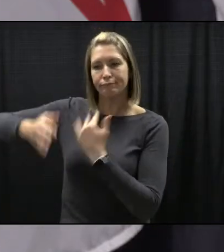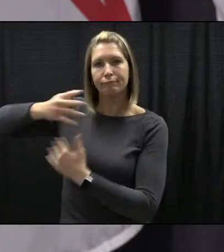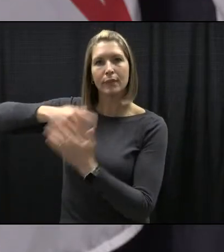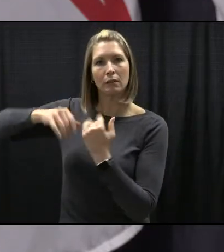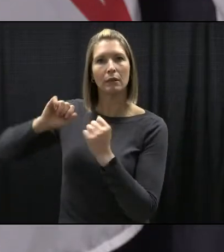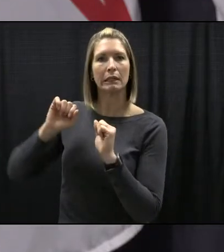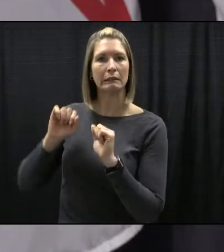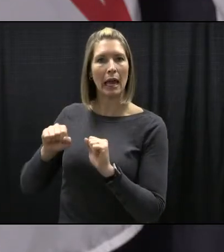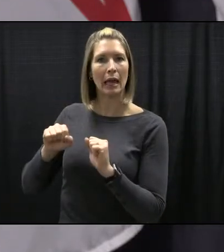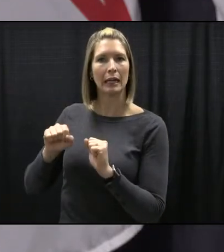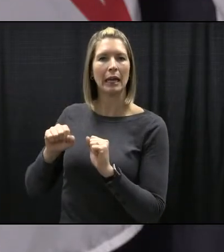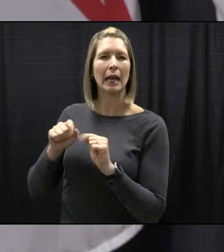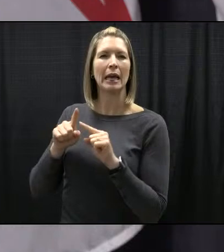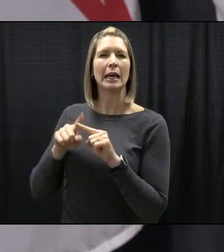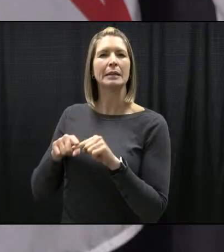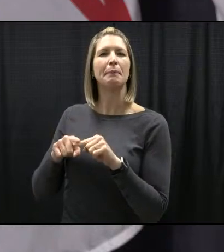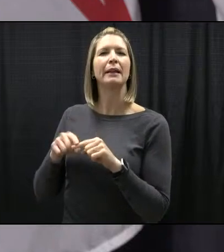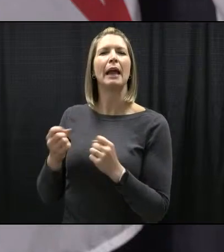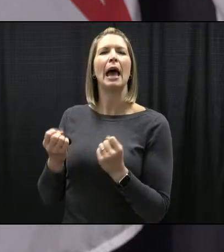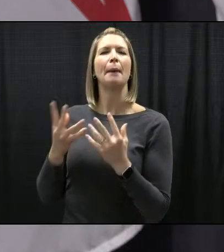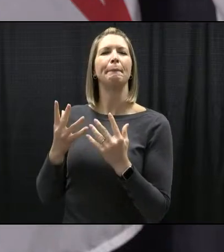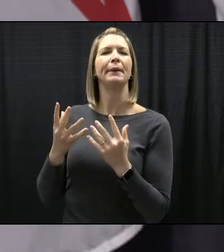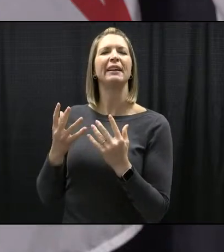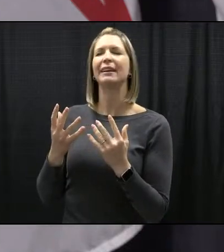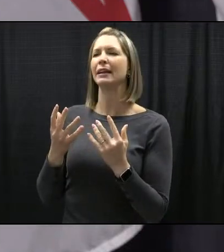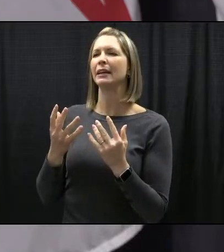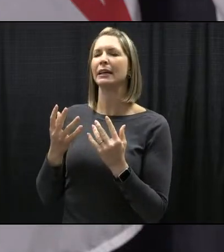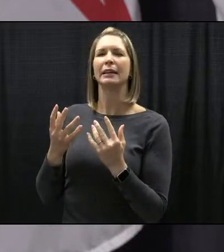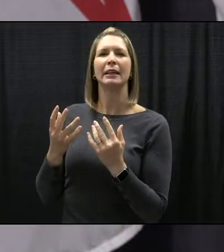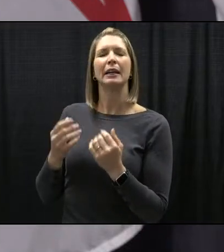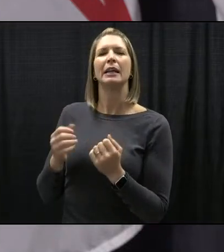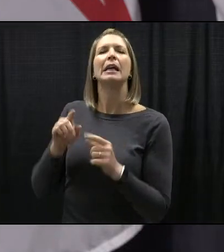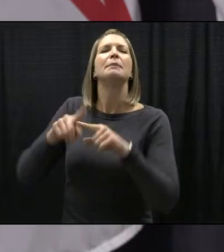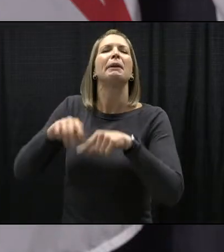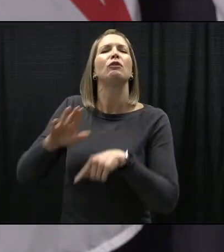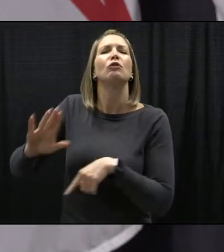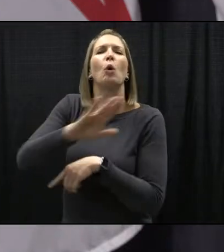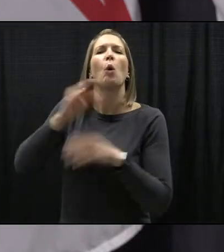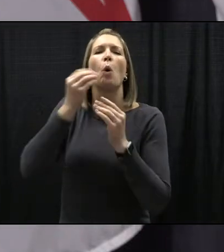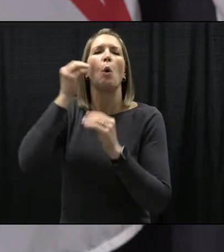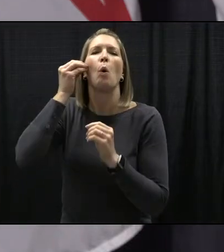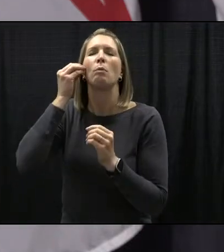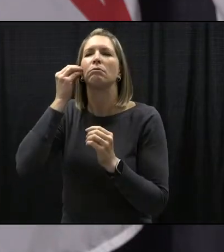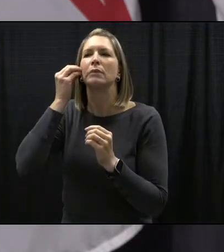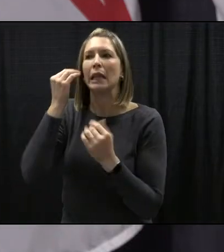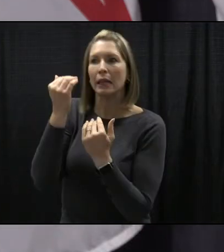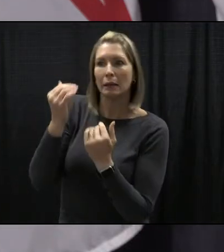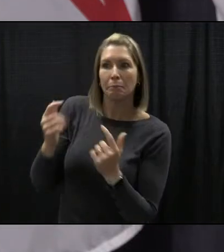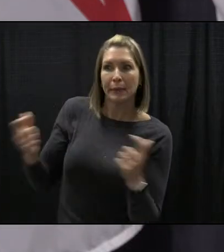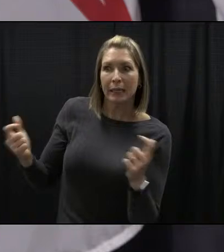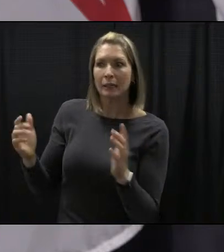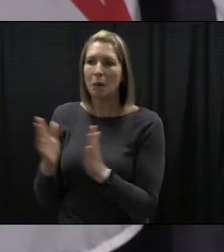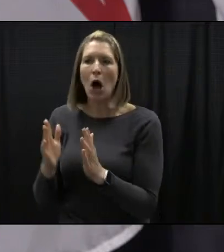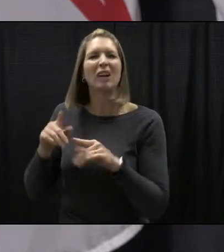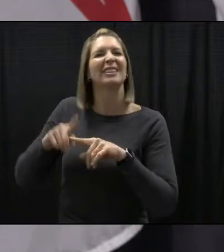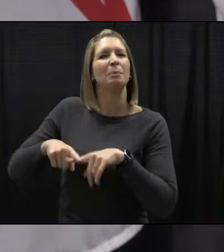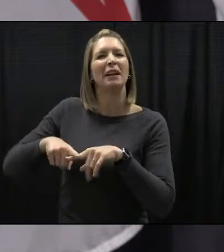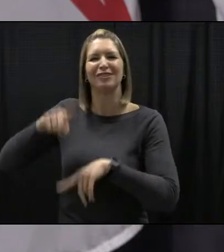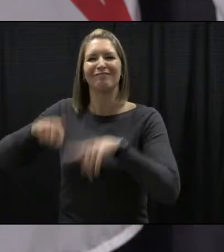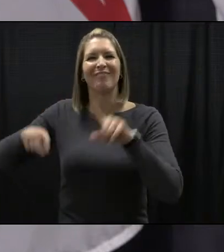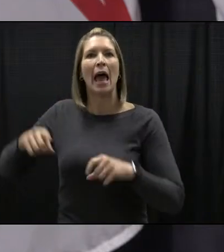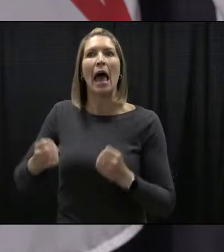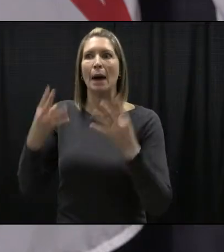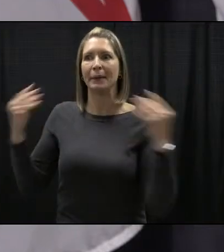at the moment to the number of people that can fit in the space while allowing for physical distancing. I know that it's easy to look at our